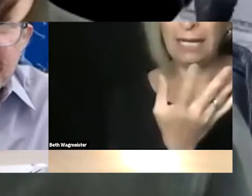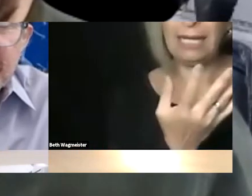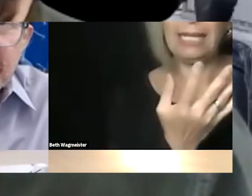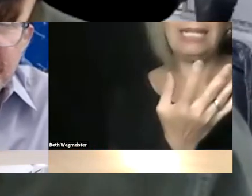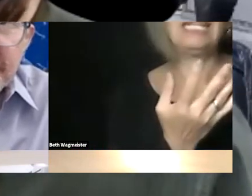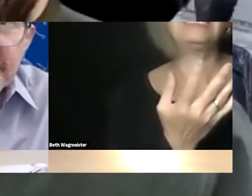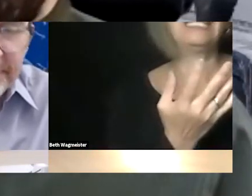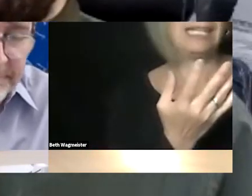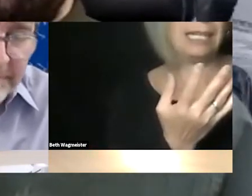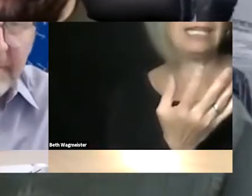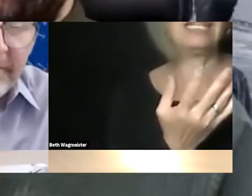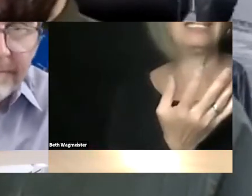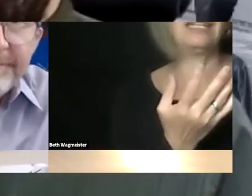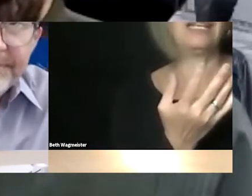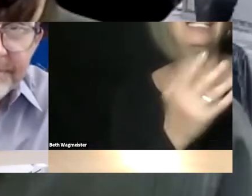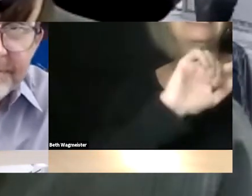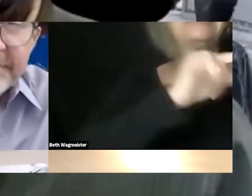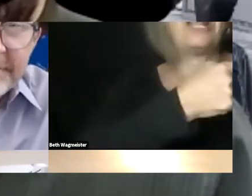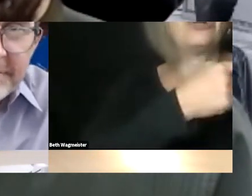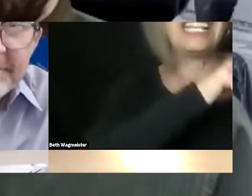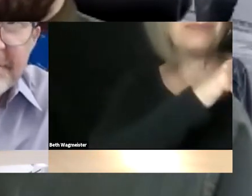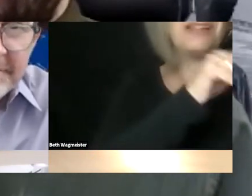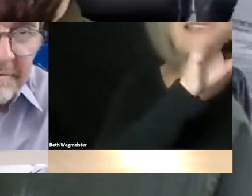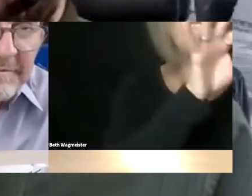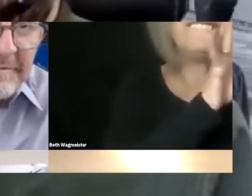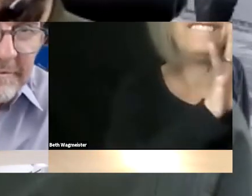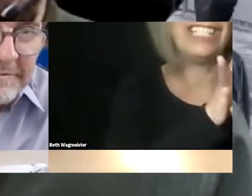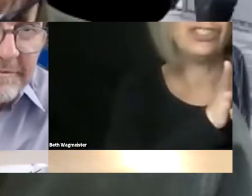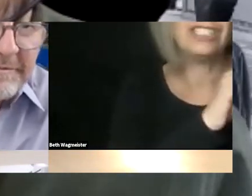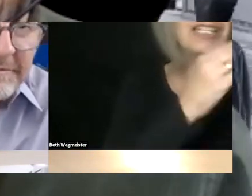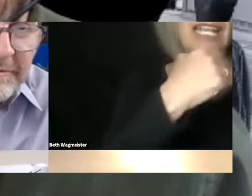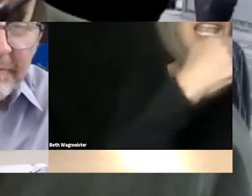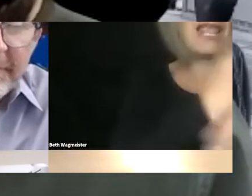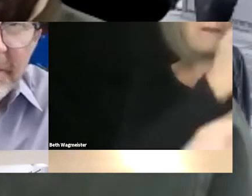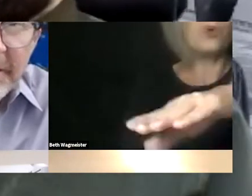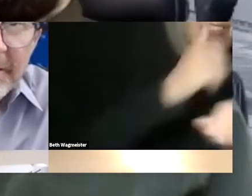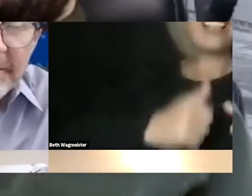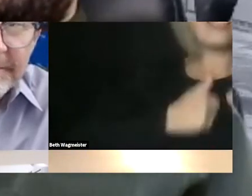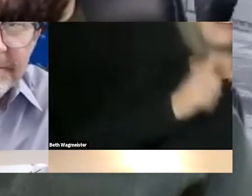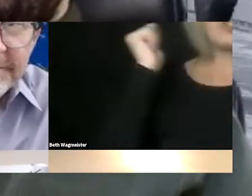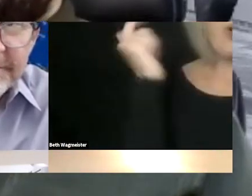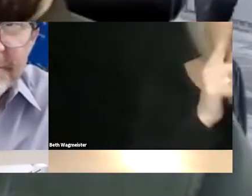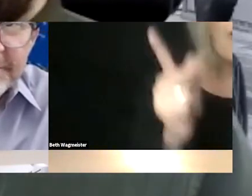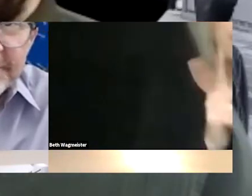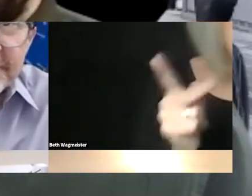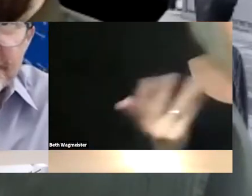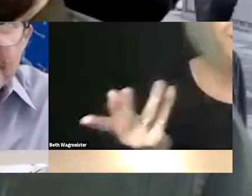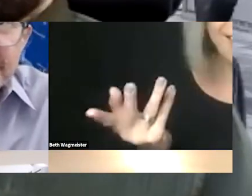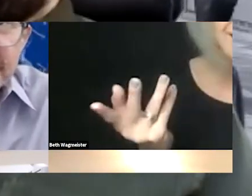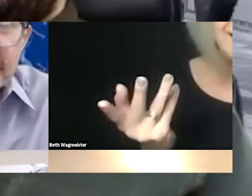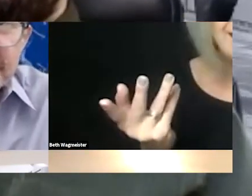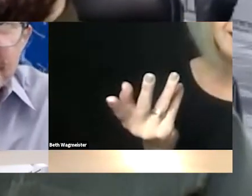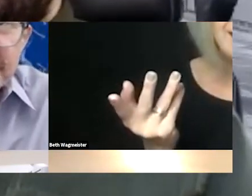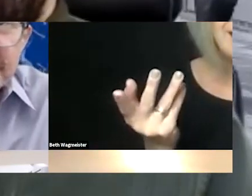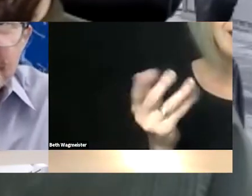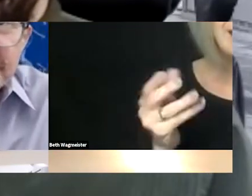that start out as accessibility features make things better for everyone. Whether it's the example that we always talk about